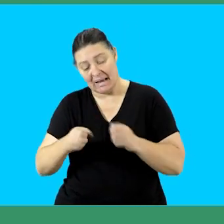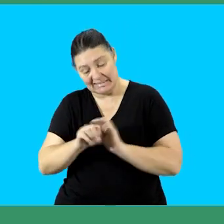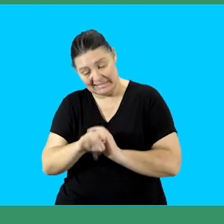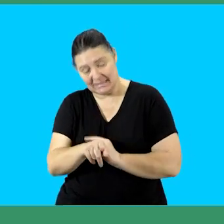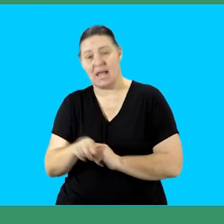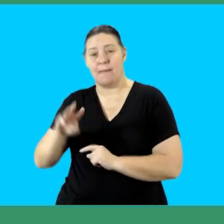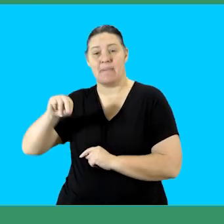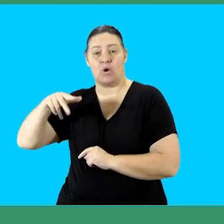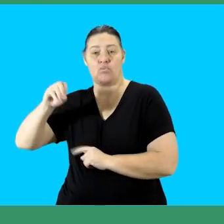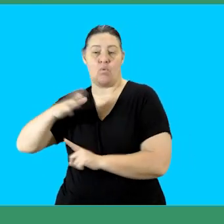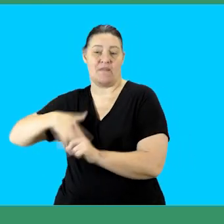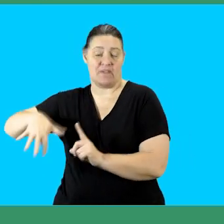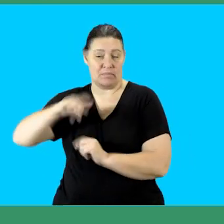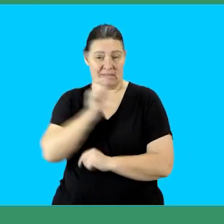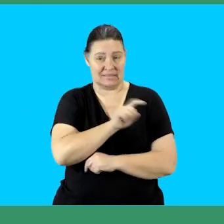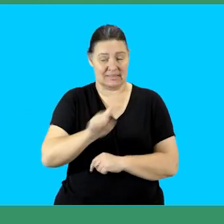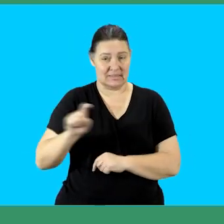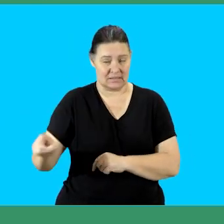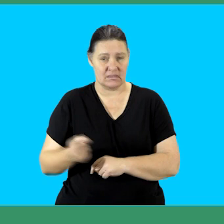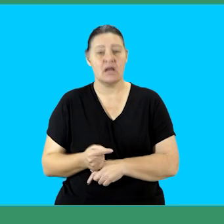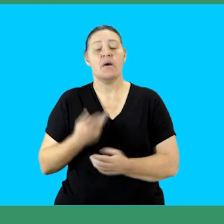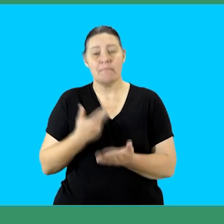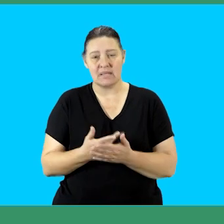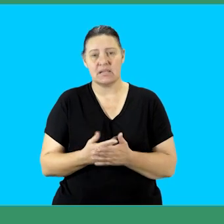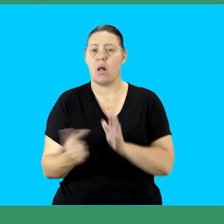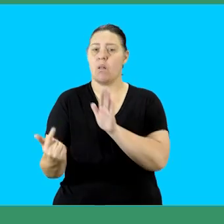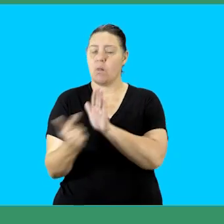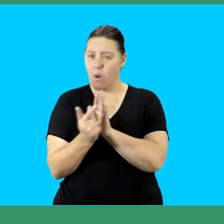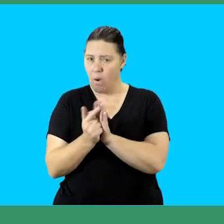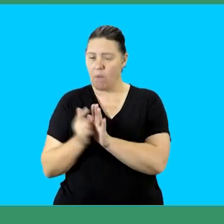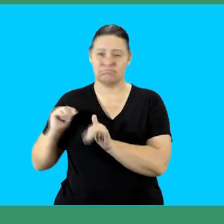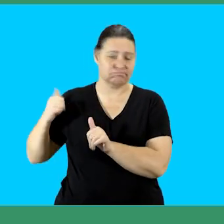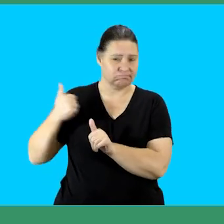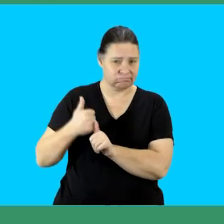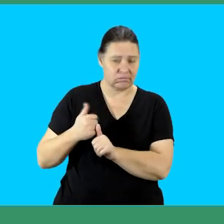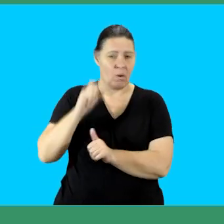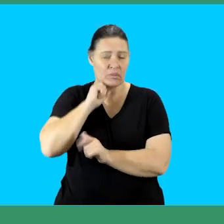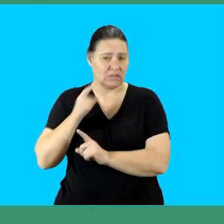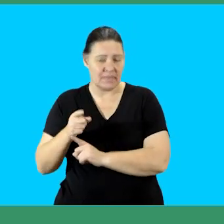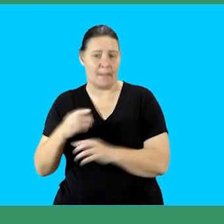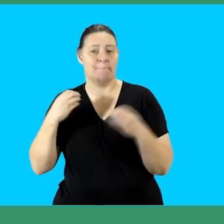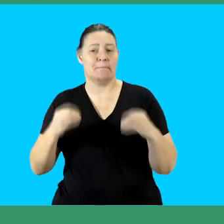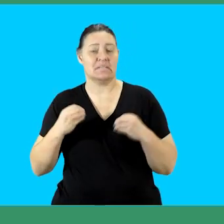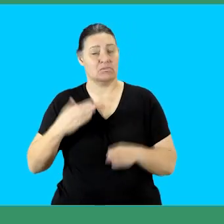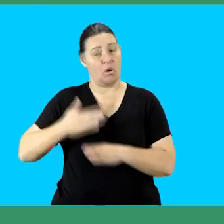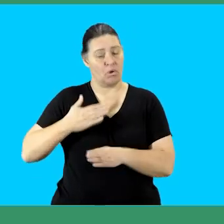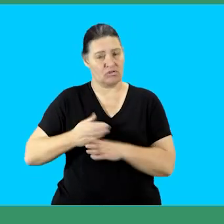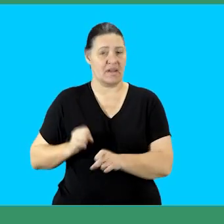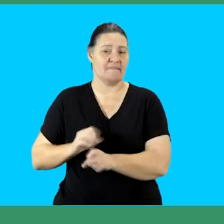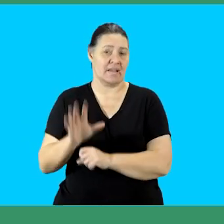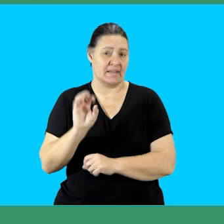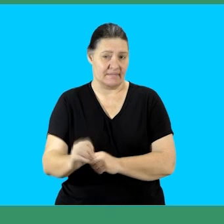environments. You should also be able to give examples of contemporary legislation that may affect business